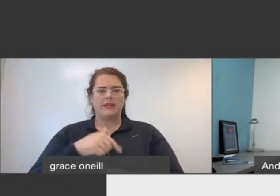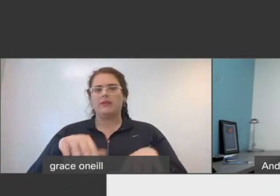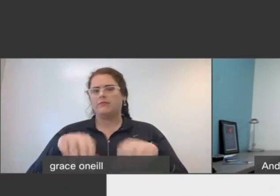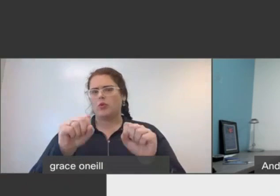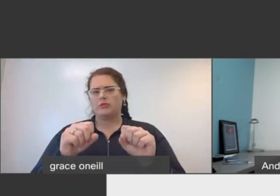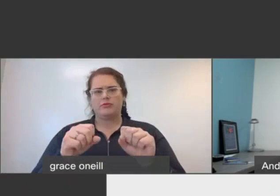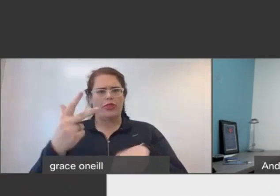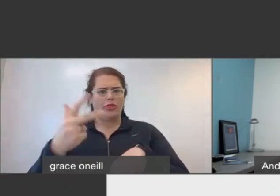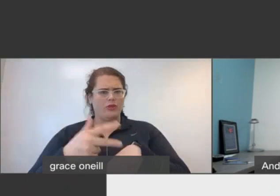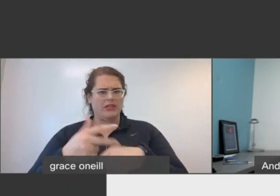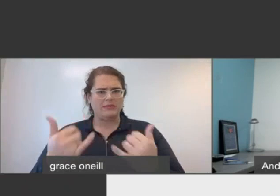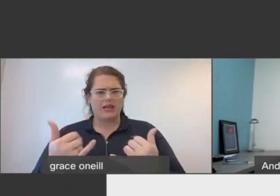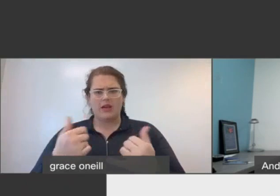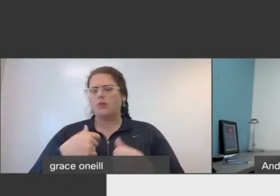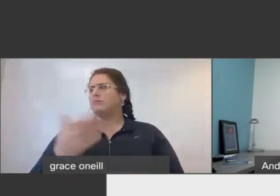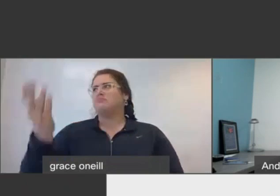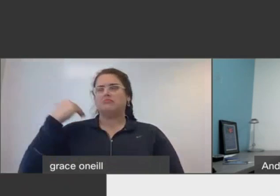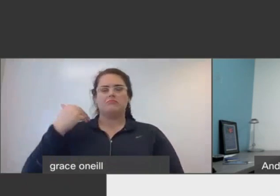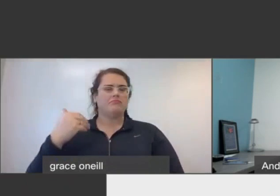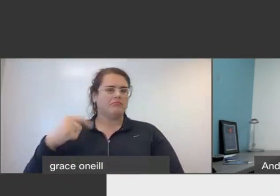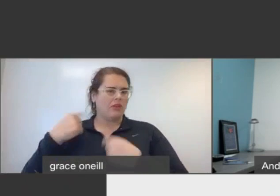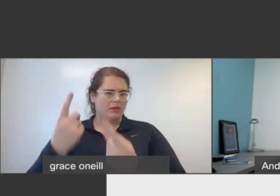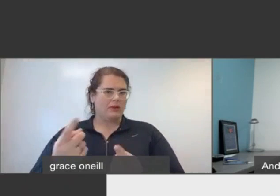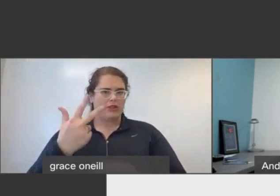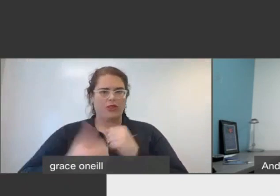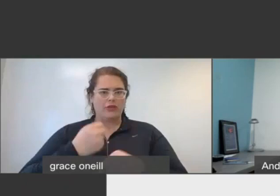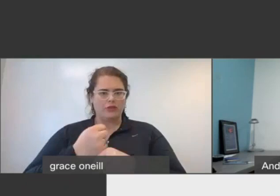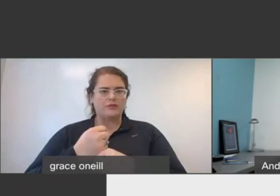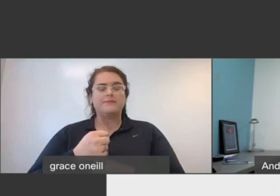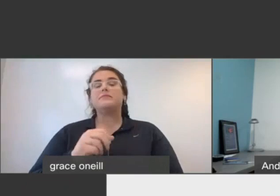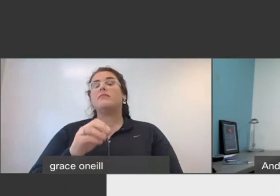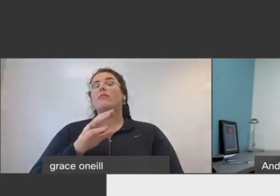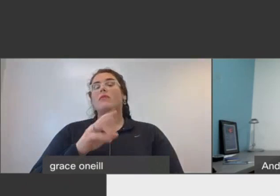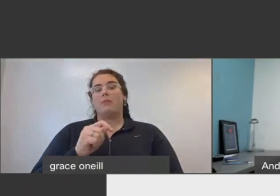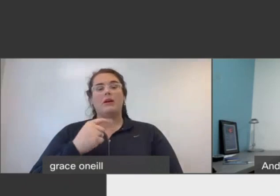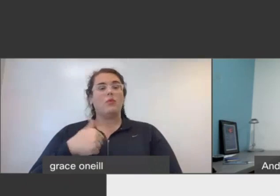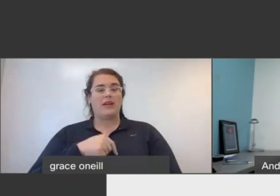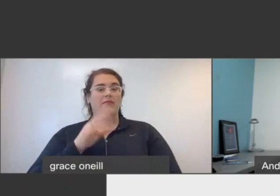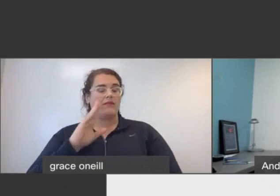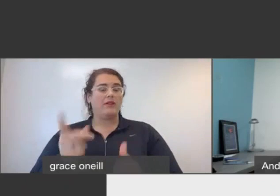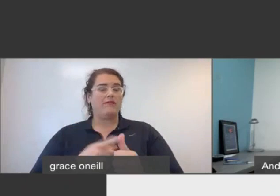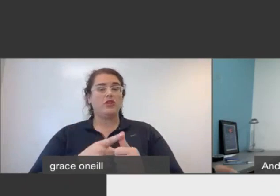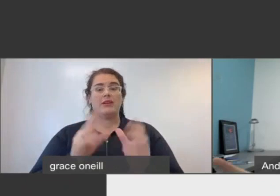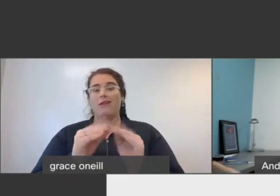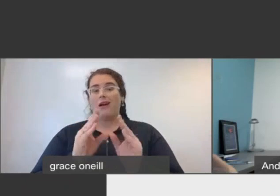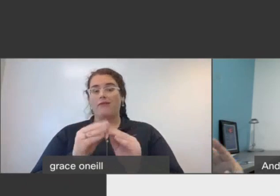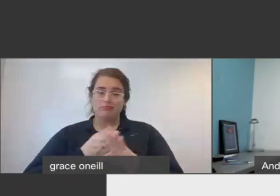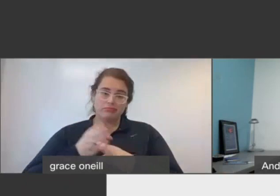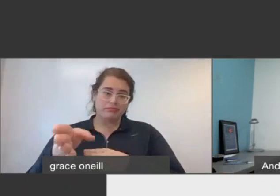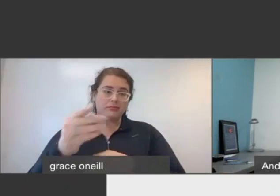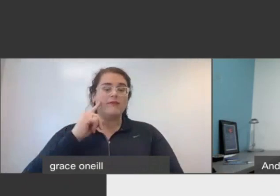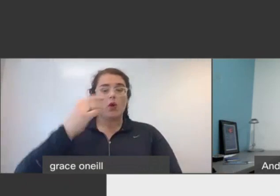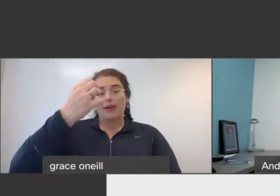so a little more than 2 years ago. We are doing our first Ethiopian conference, which will be